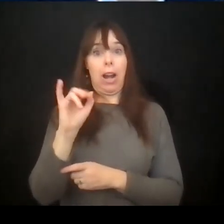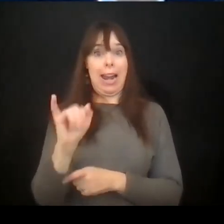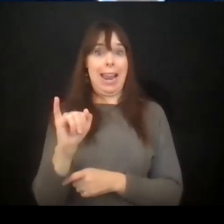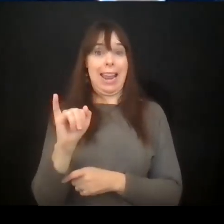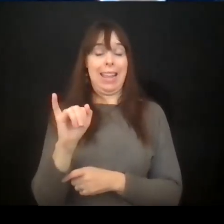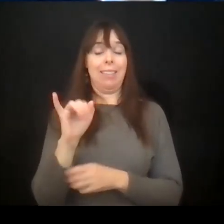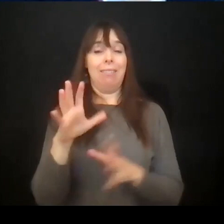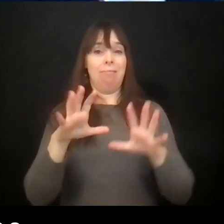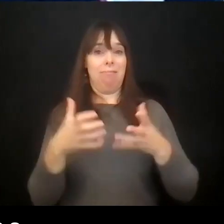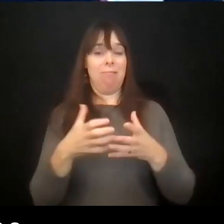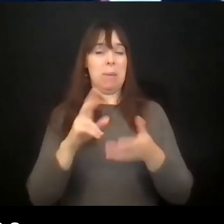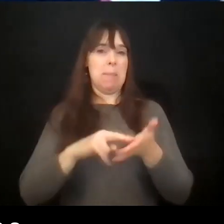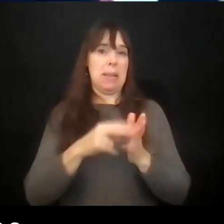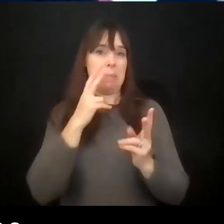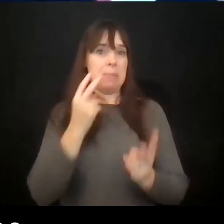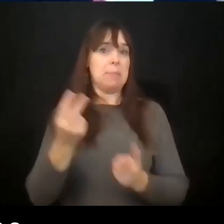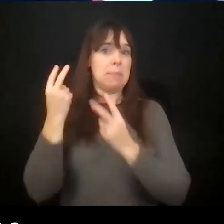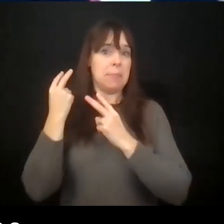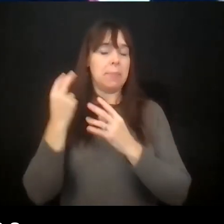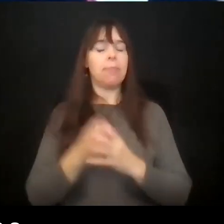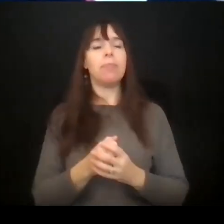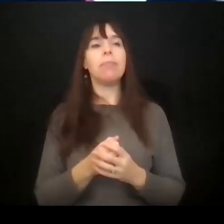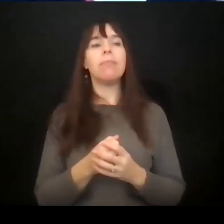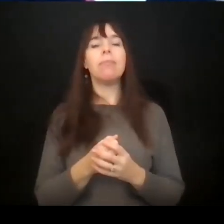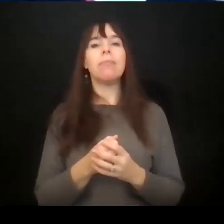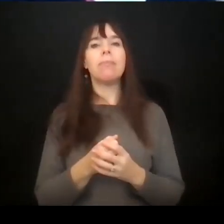memento-mori, which means that it's